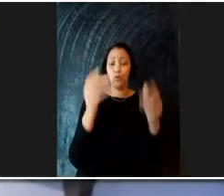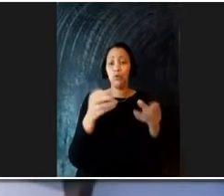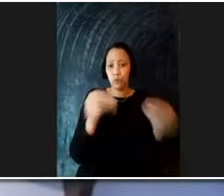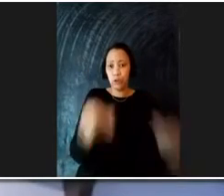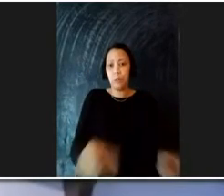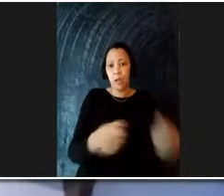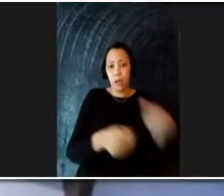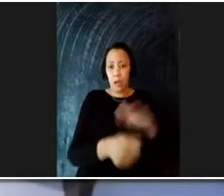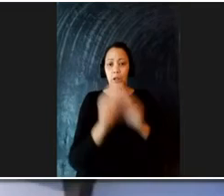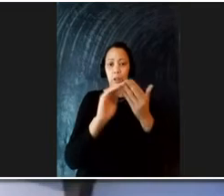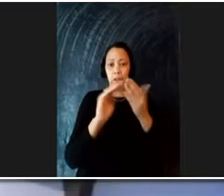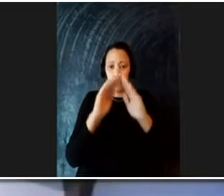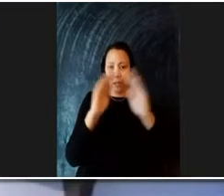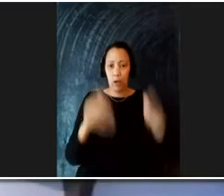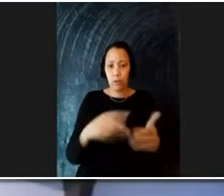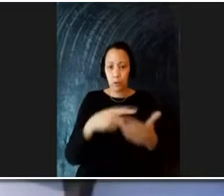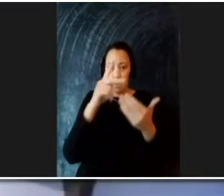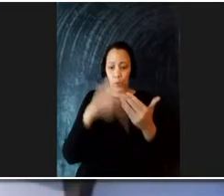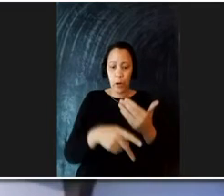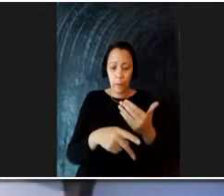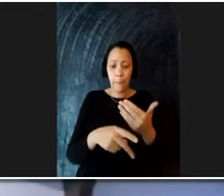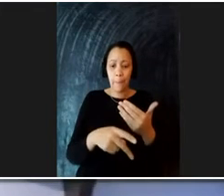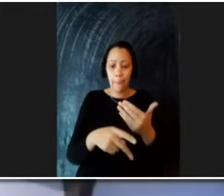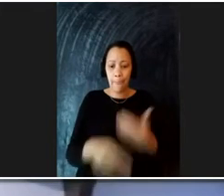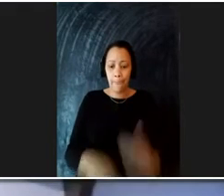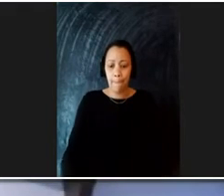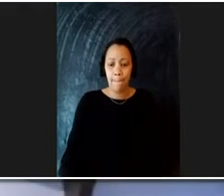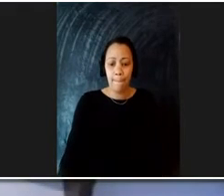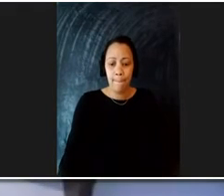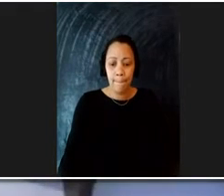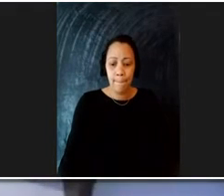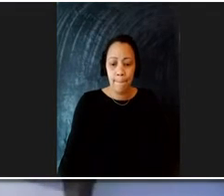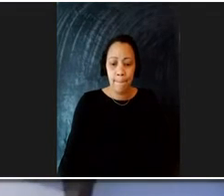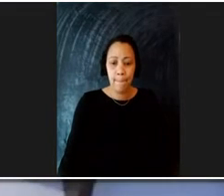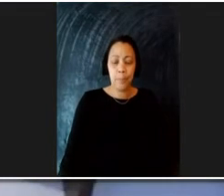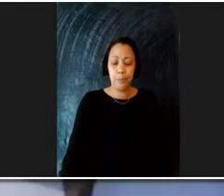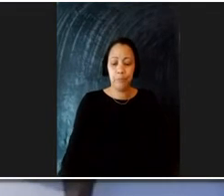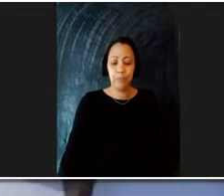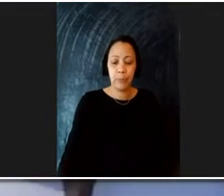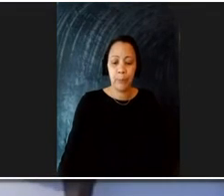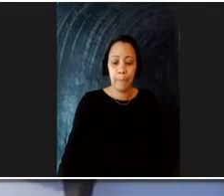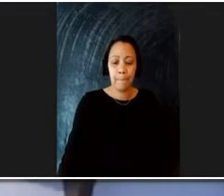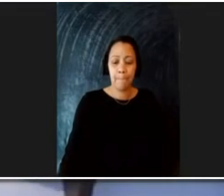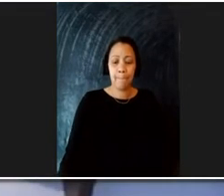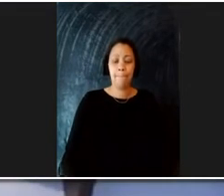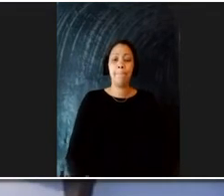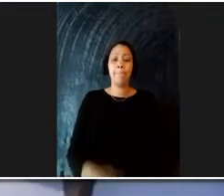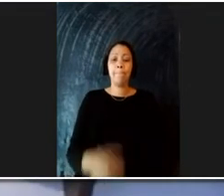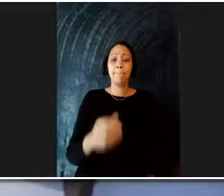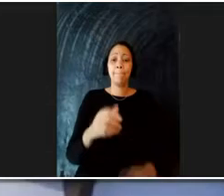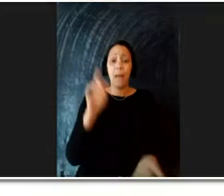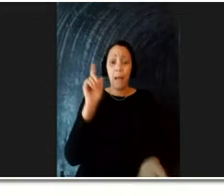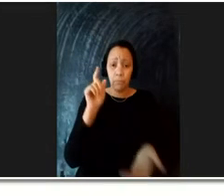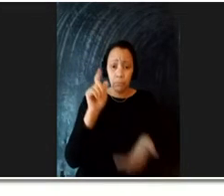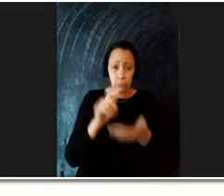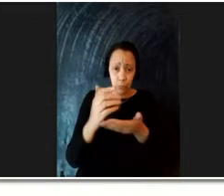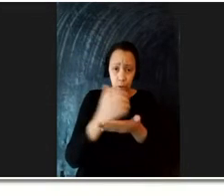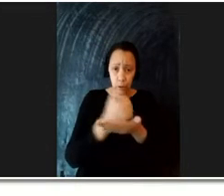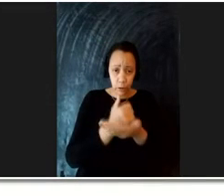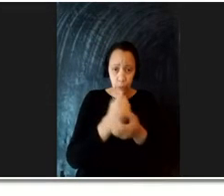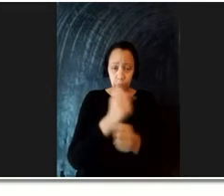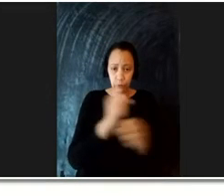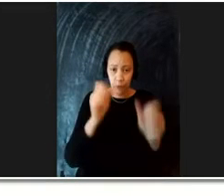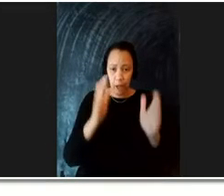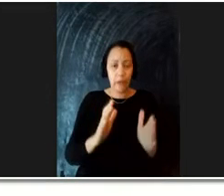is the time to act to ensure that survivors are not forced to shelter in place with the person who's harming them and expand options for them to find